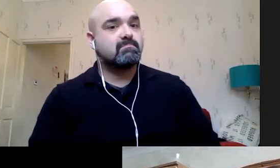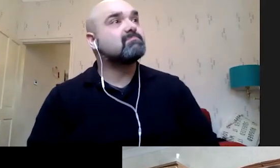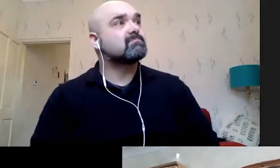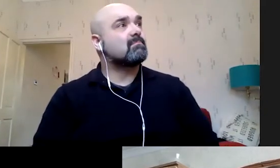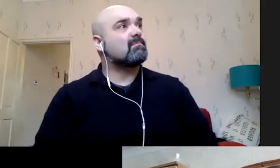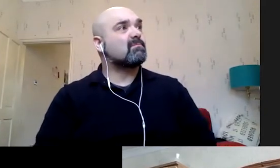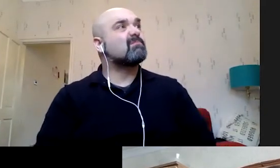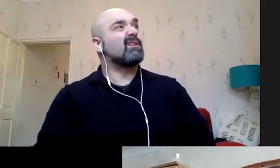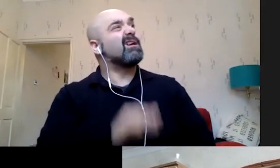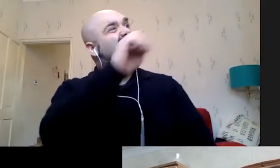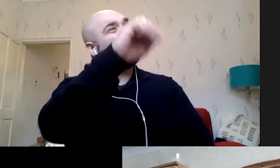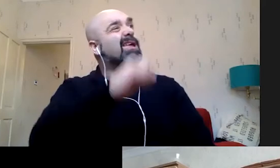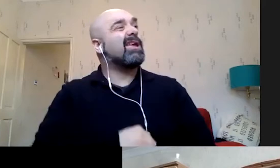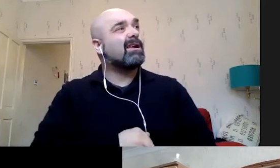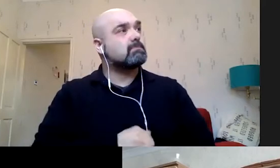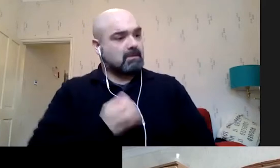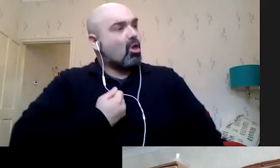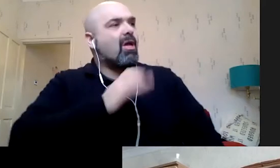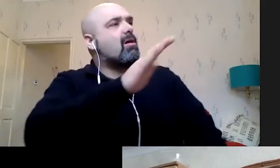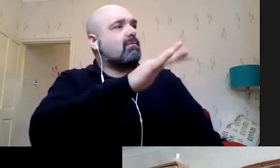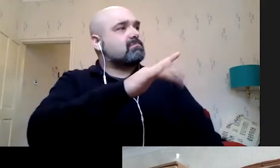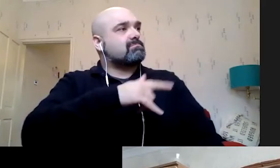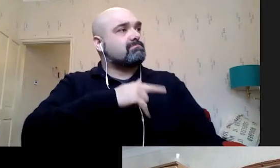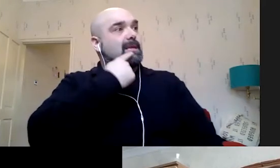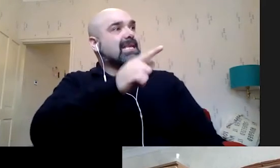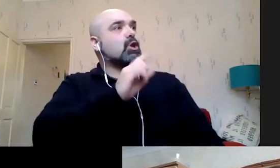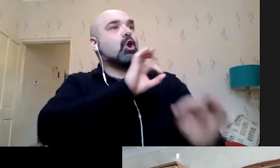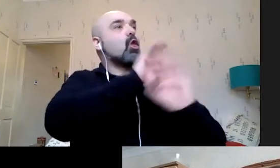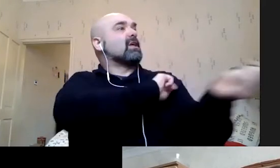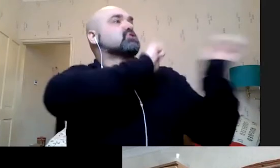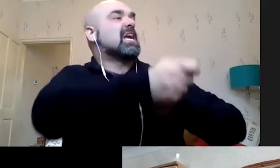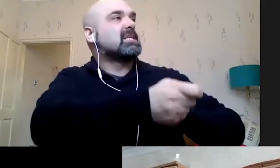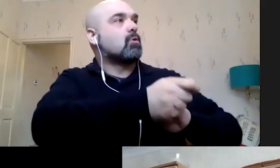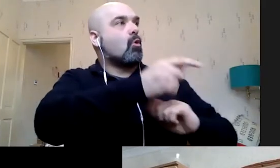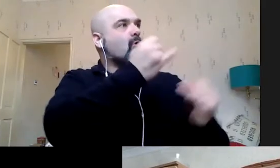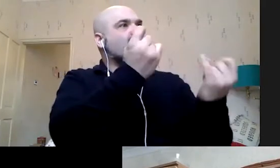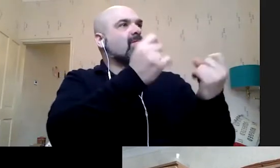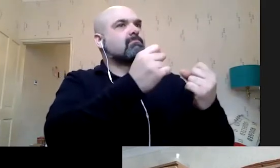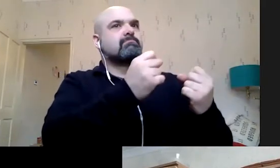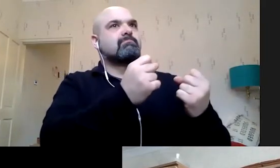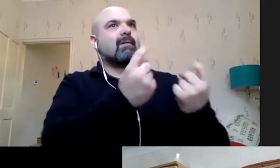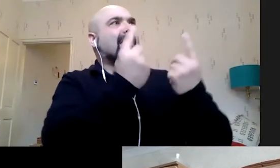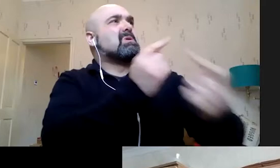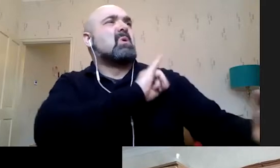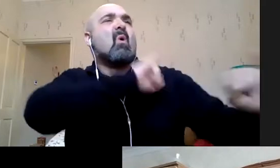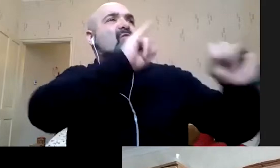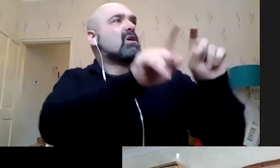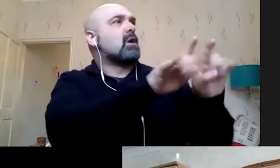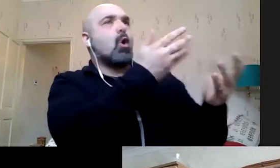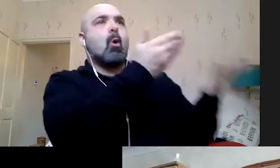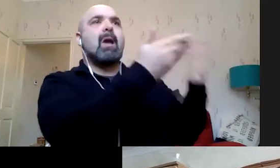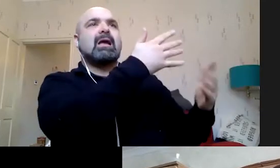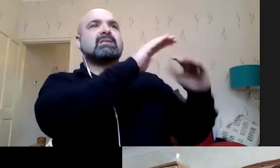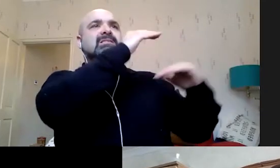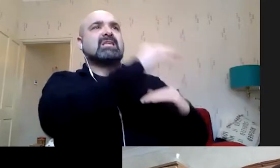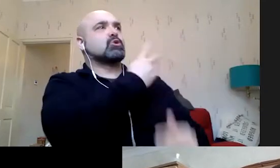Yeah, and don't get me wrong, I'm not saying that nothing's changed. I'm not saying that things are as bad as they were under Section 28 and back in